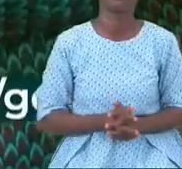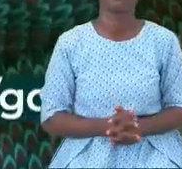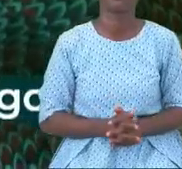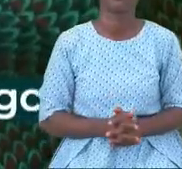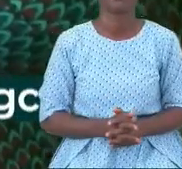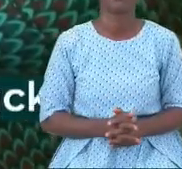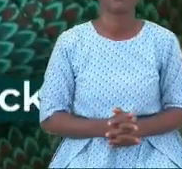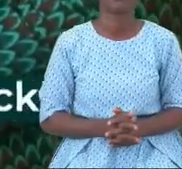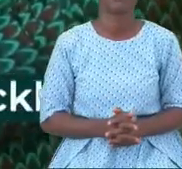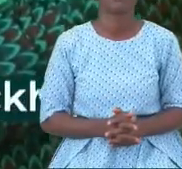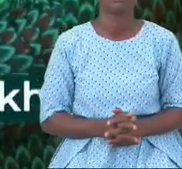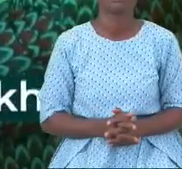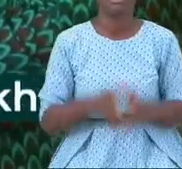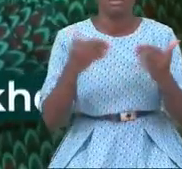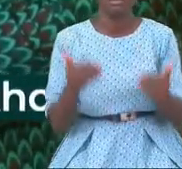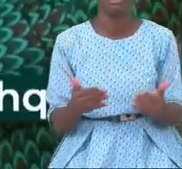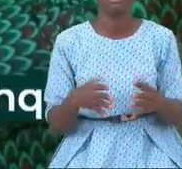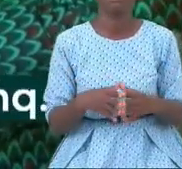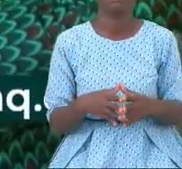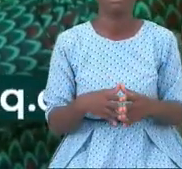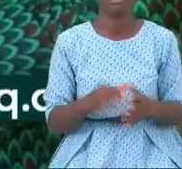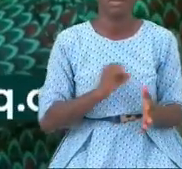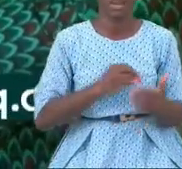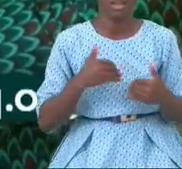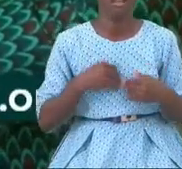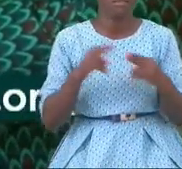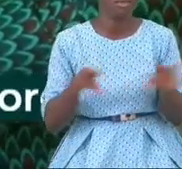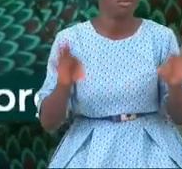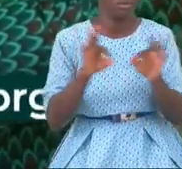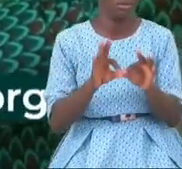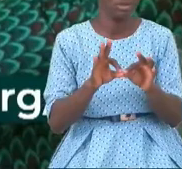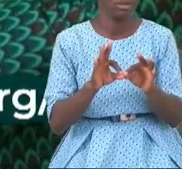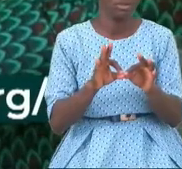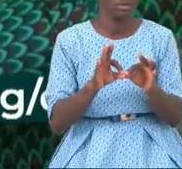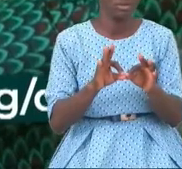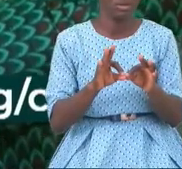There'll be a special meeting. We call it Lunch Hour with Jesus.